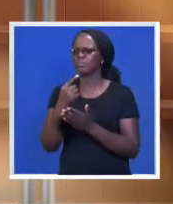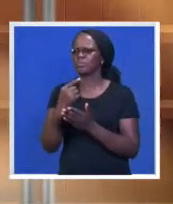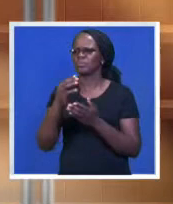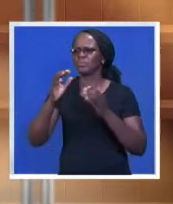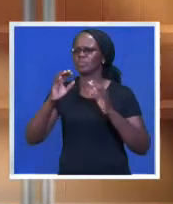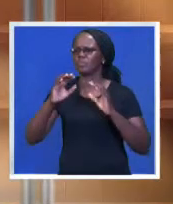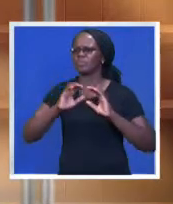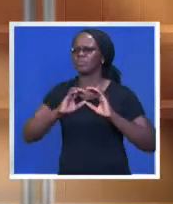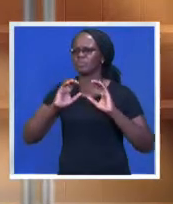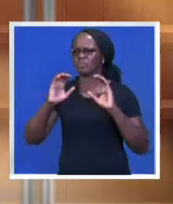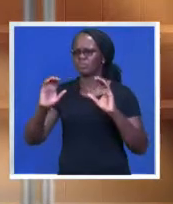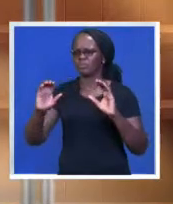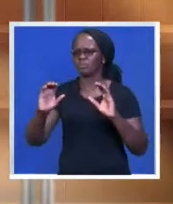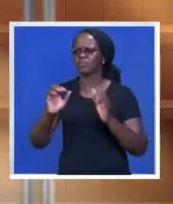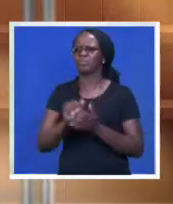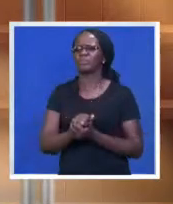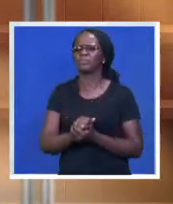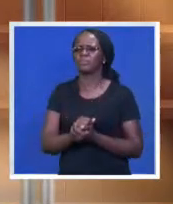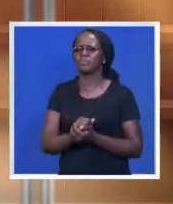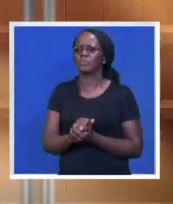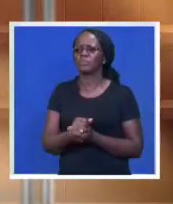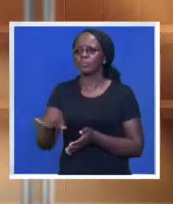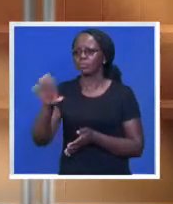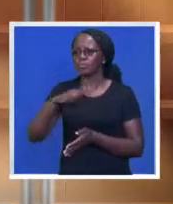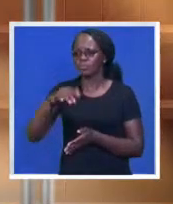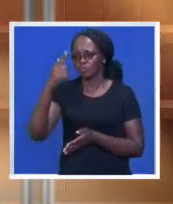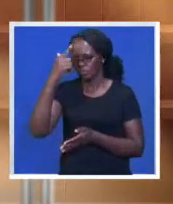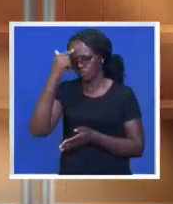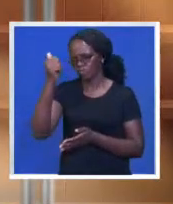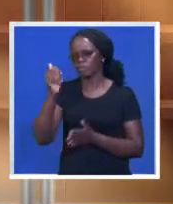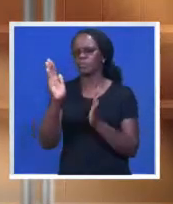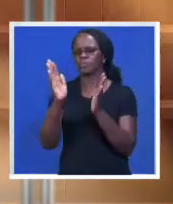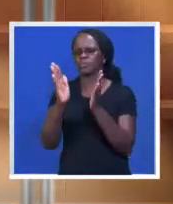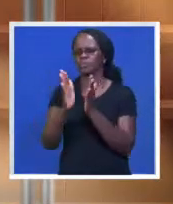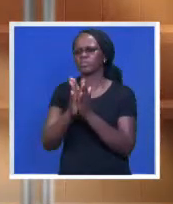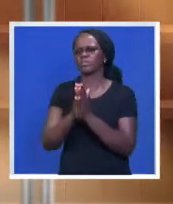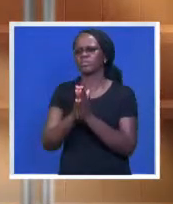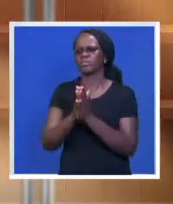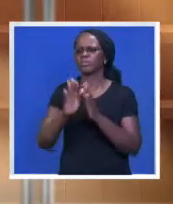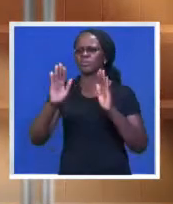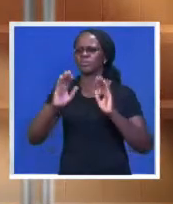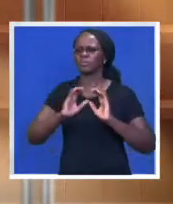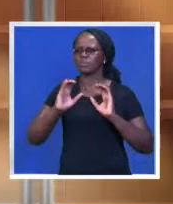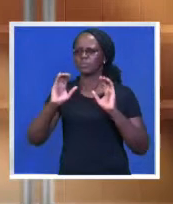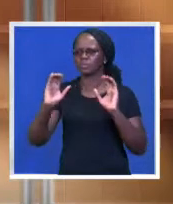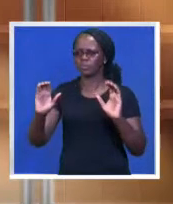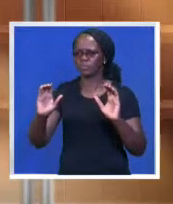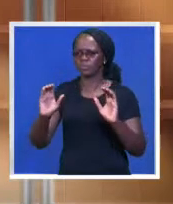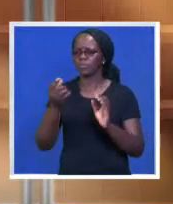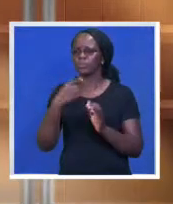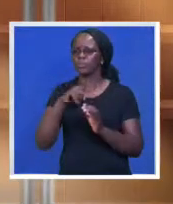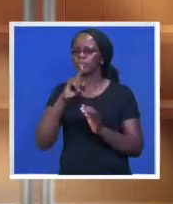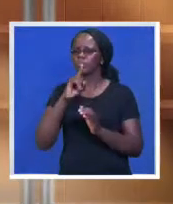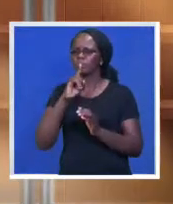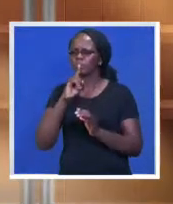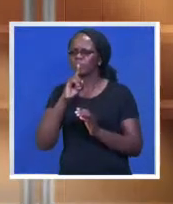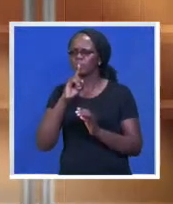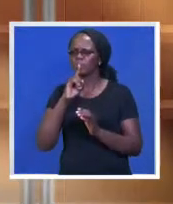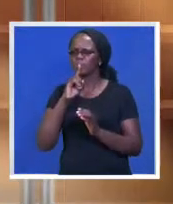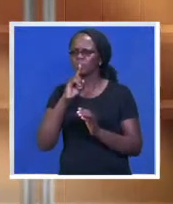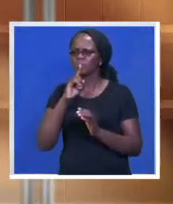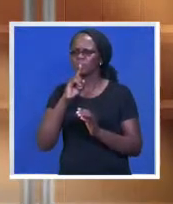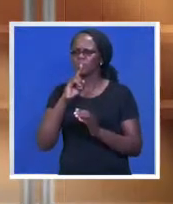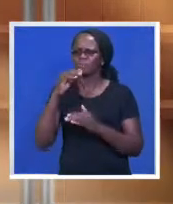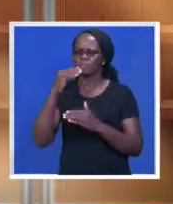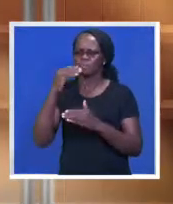commandment being, you might recall that there are 10 commandments. But before the 10 commandments, God had written and gave them to Moses. There is